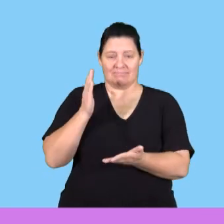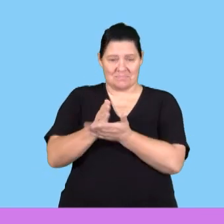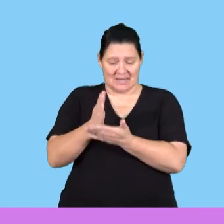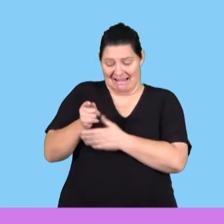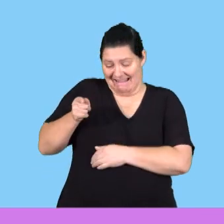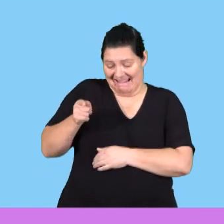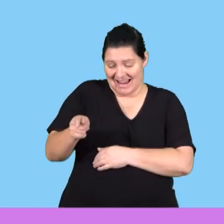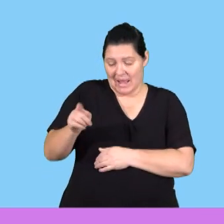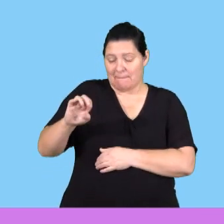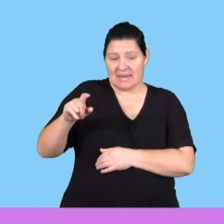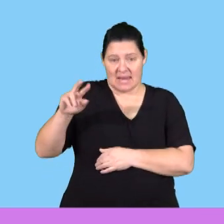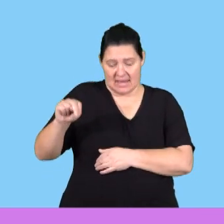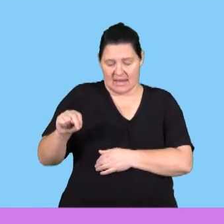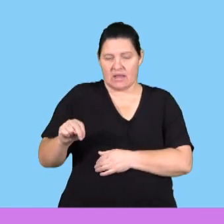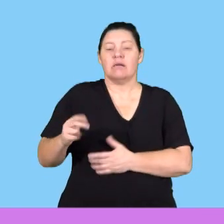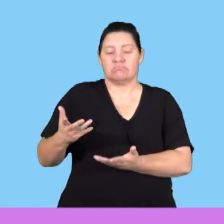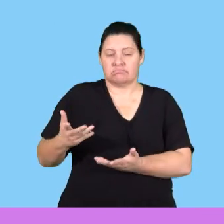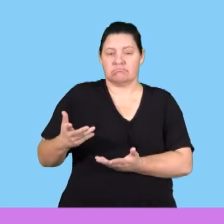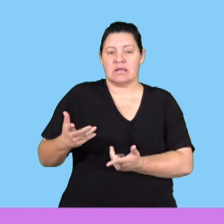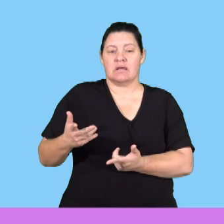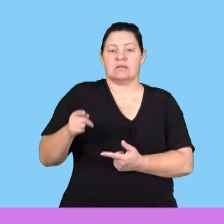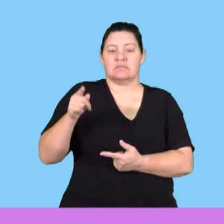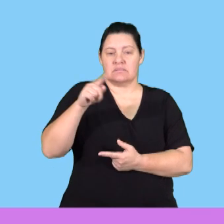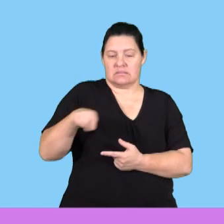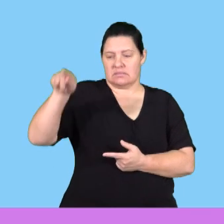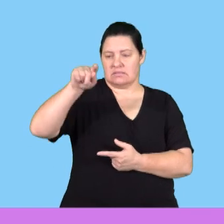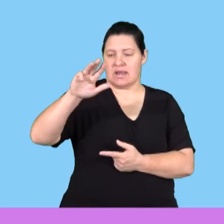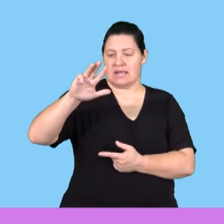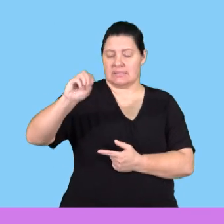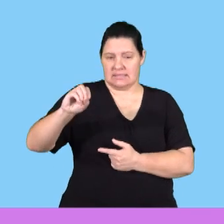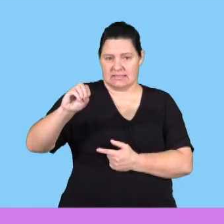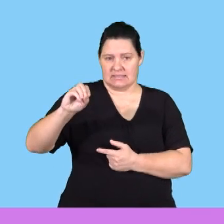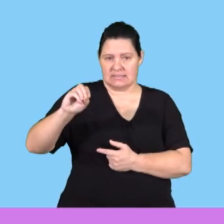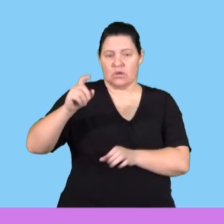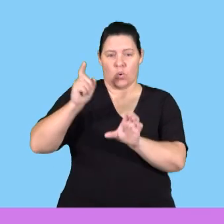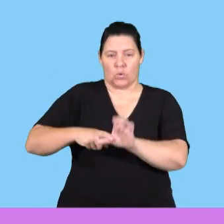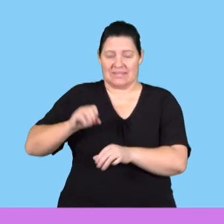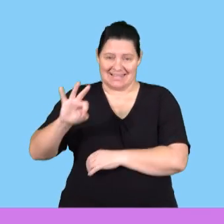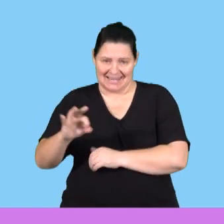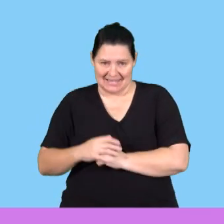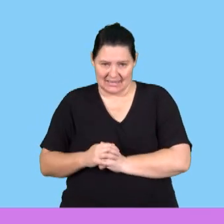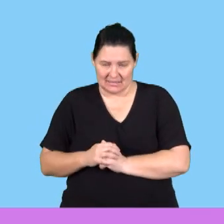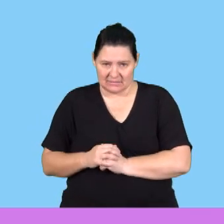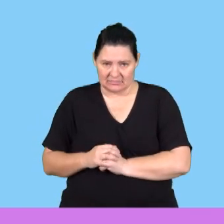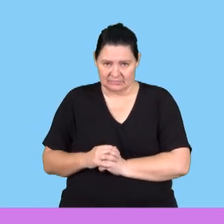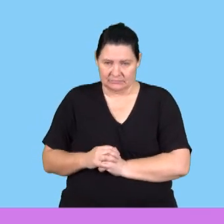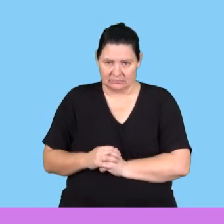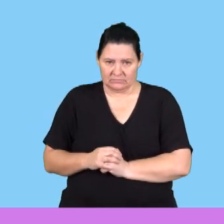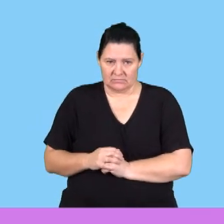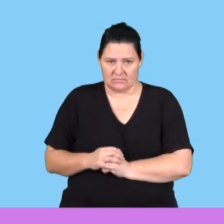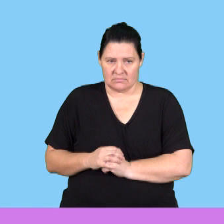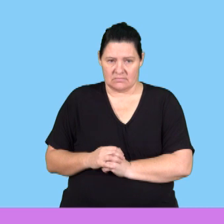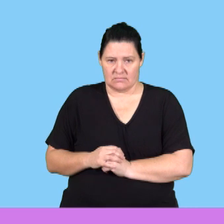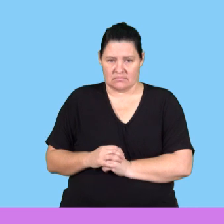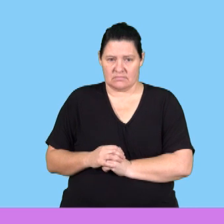now the median of this side of the data, the middle number, is 90, right? So therefore, I'm going to